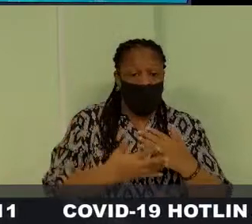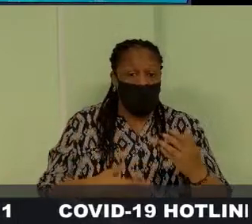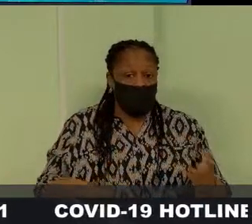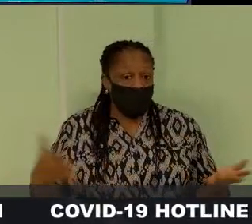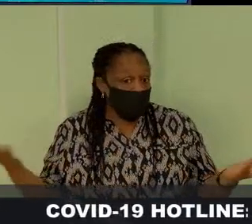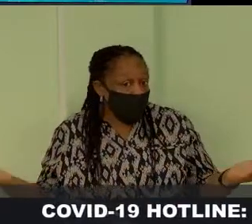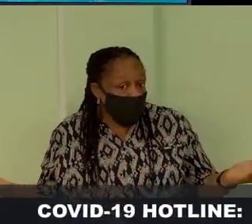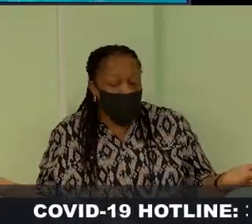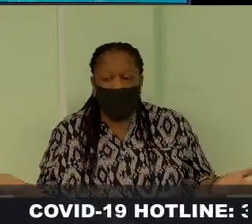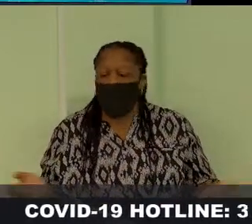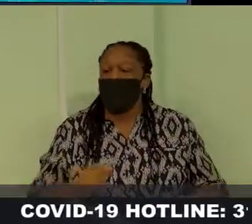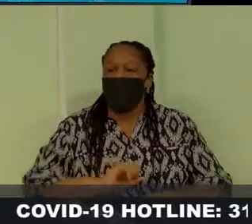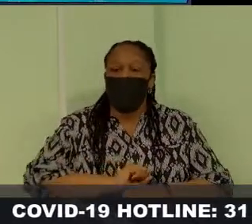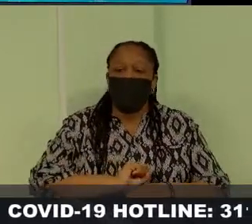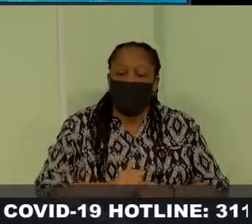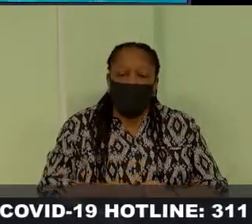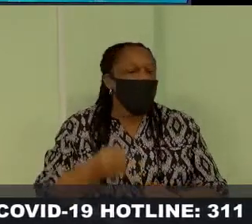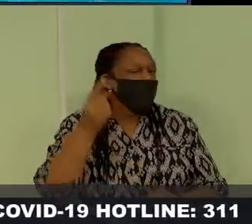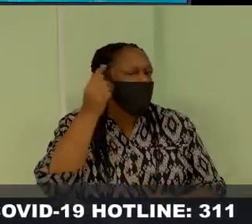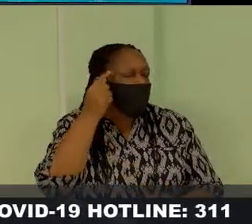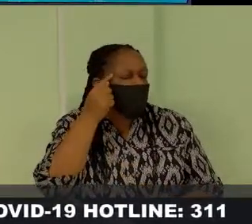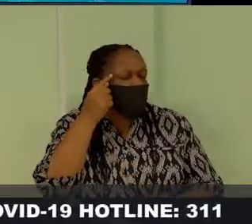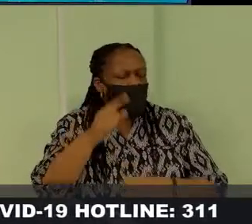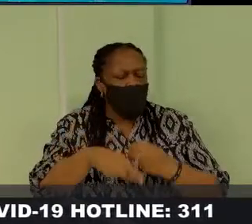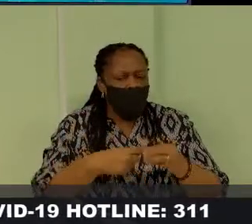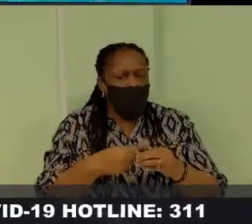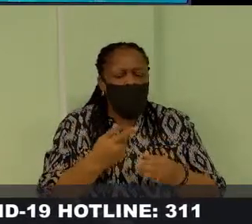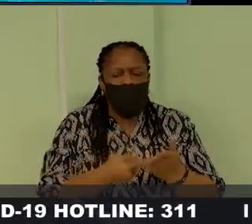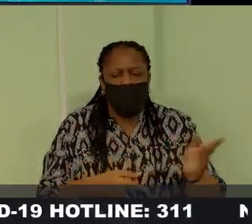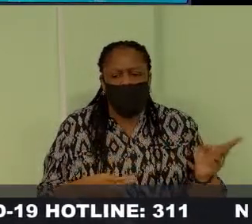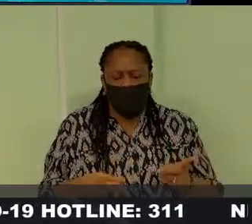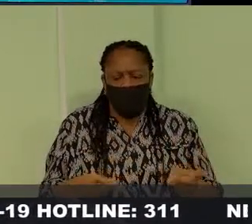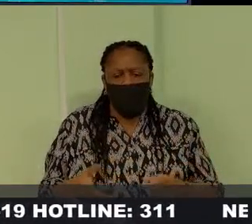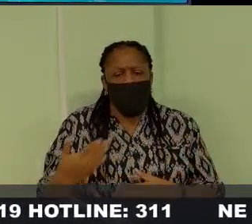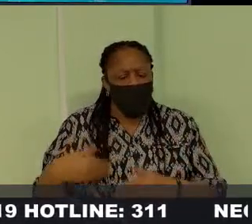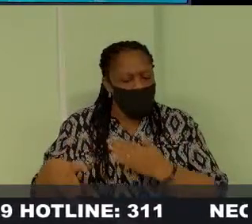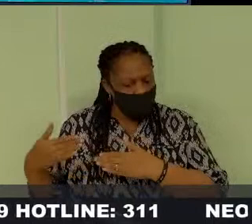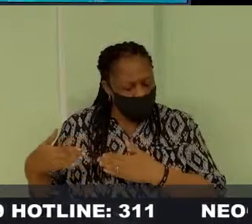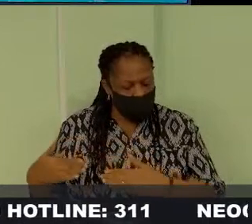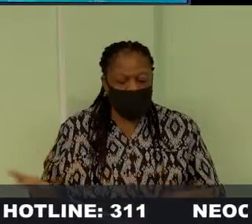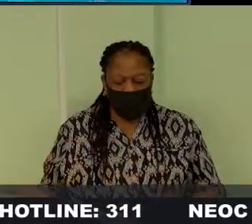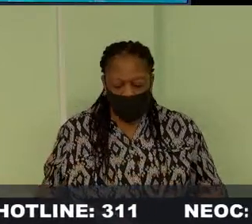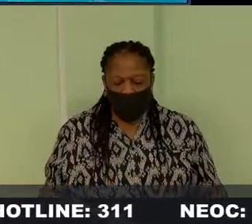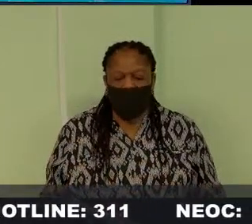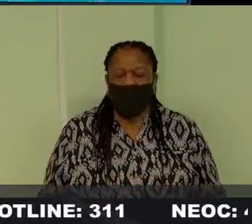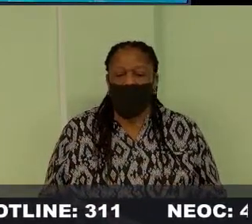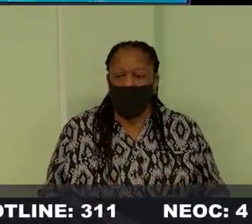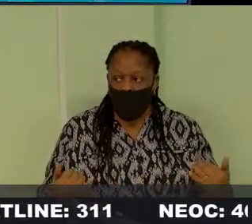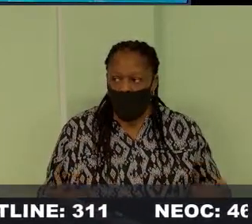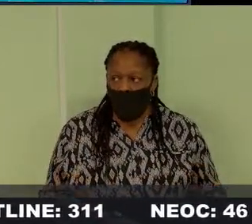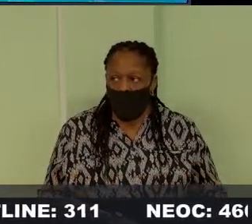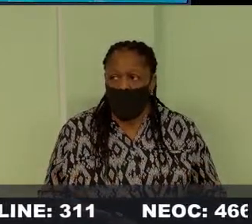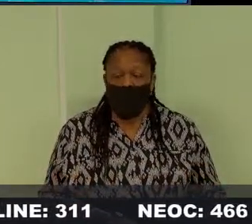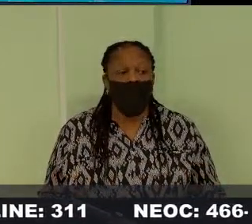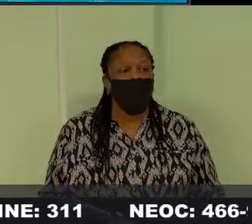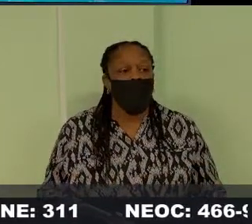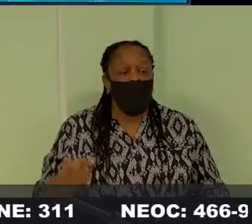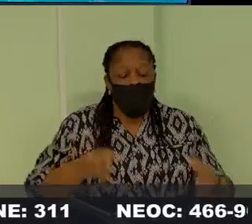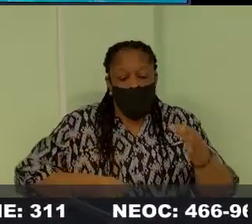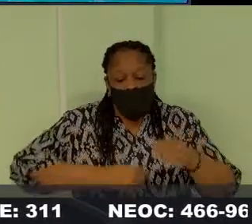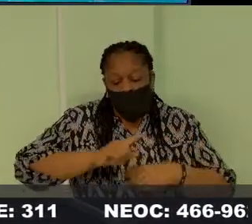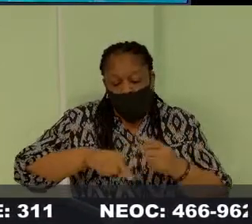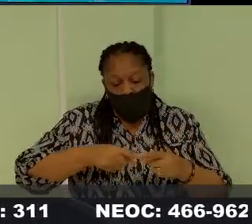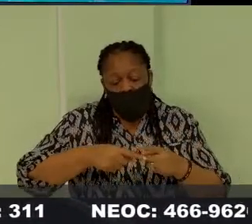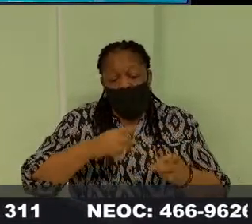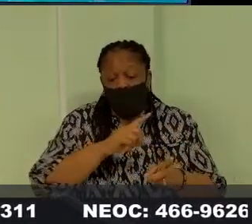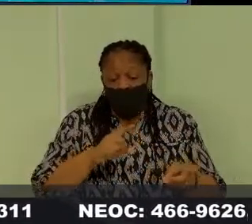that they can do what is right, and we'll continue to isolate, test, identify persons who may have the disease. And so once we're doing these things, when the borders